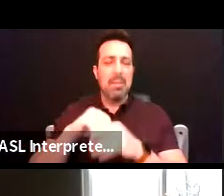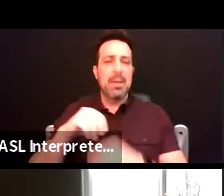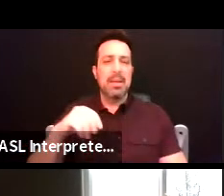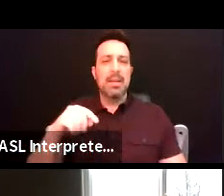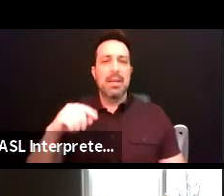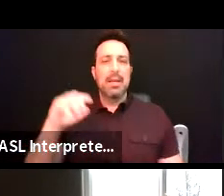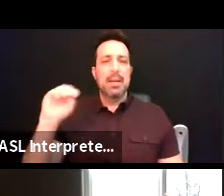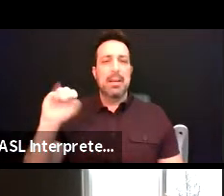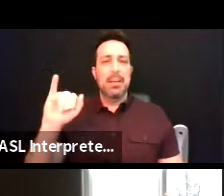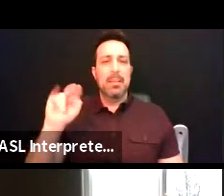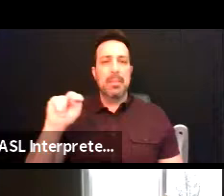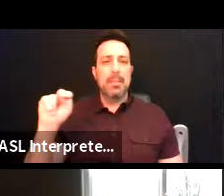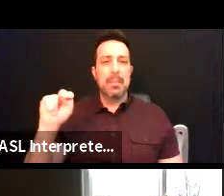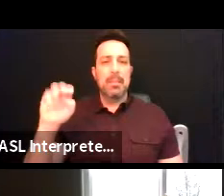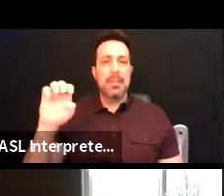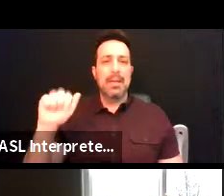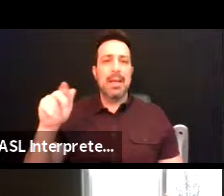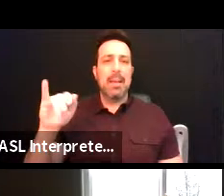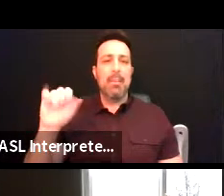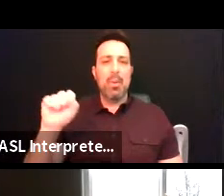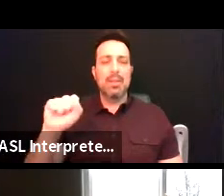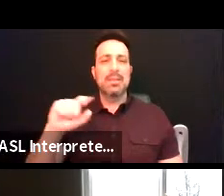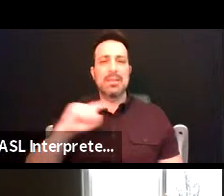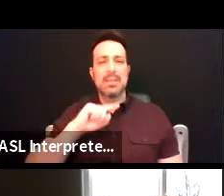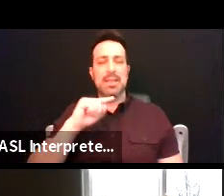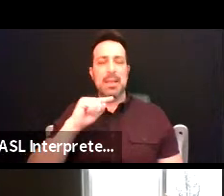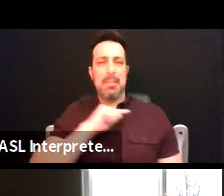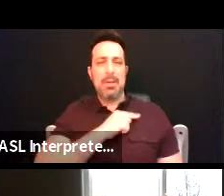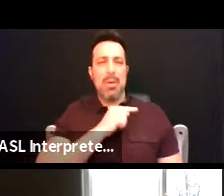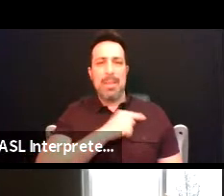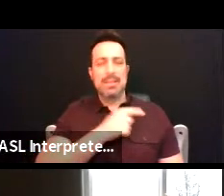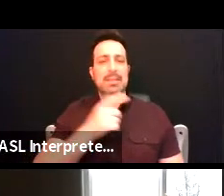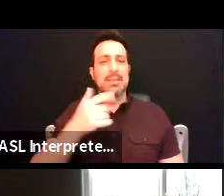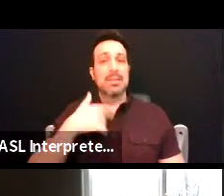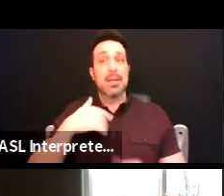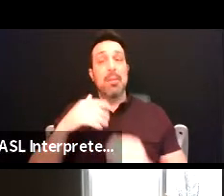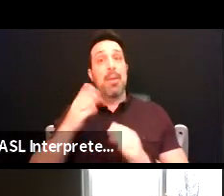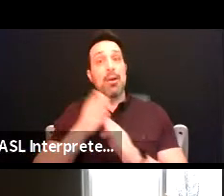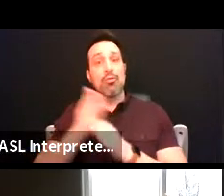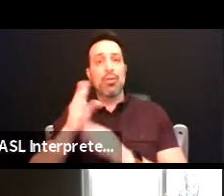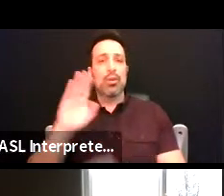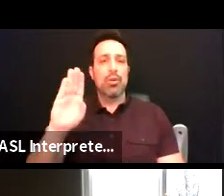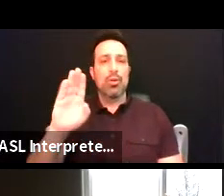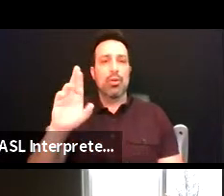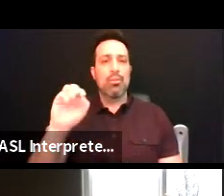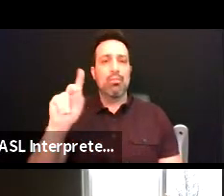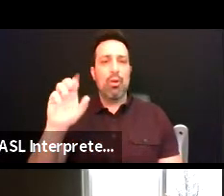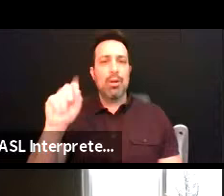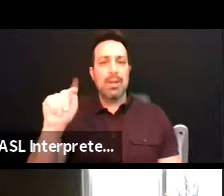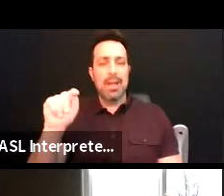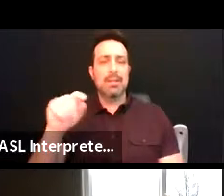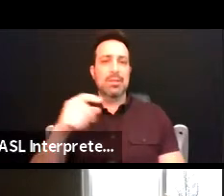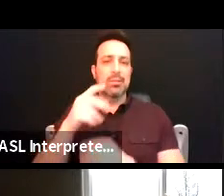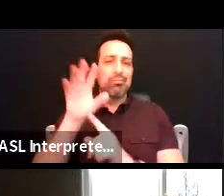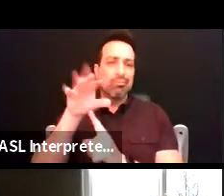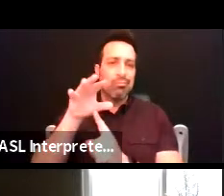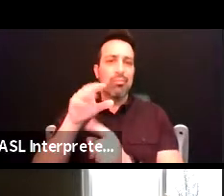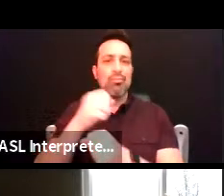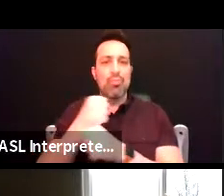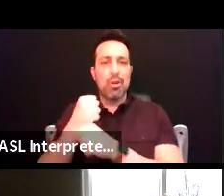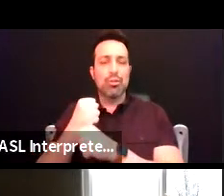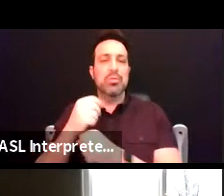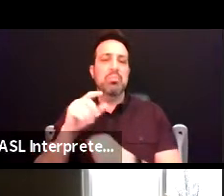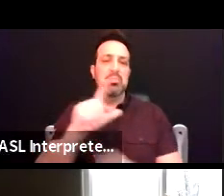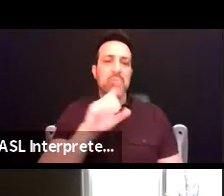Minneapolis. My career is mostly in broadcast production. So I've worked in local news. I worked for